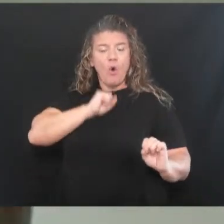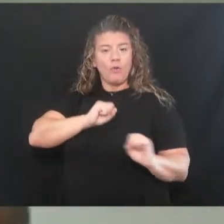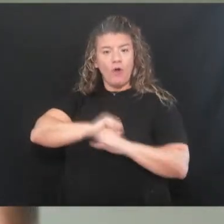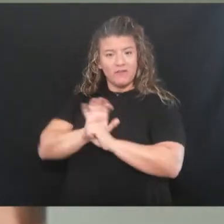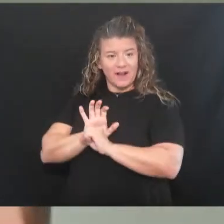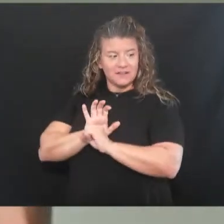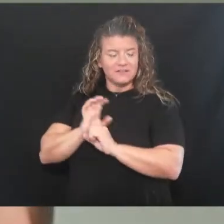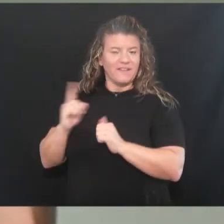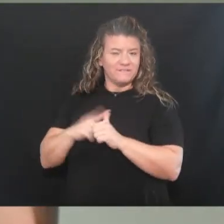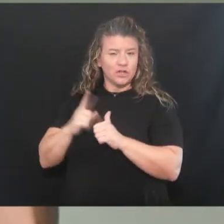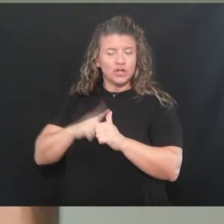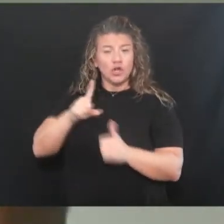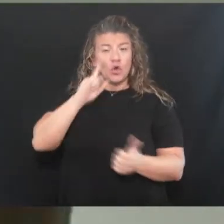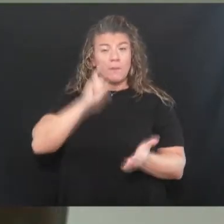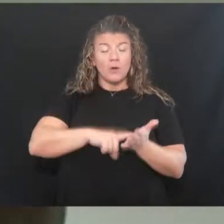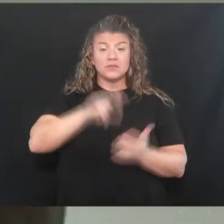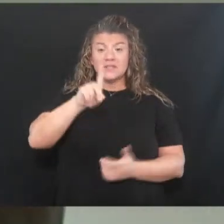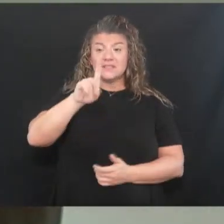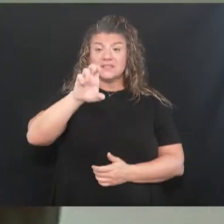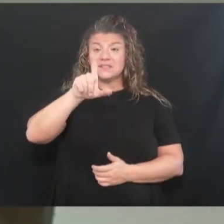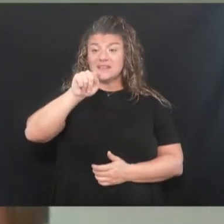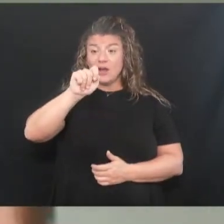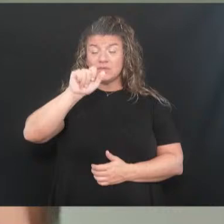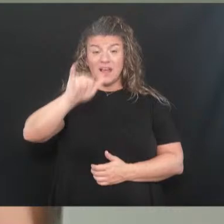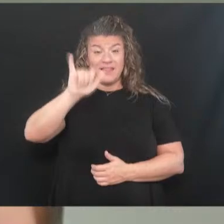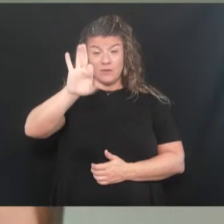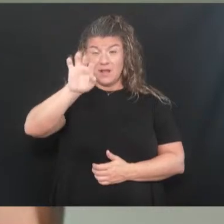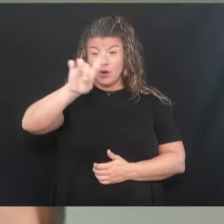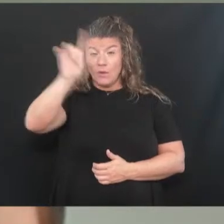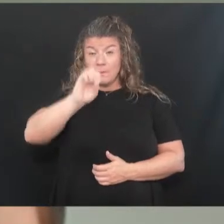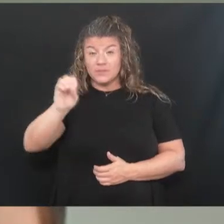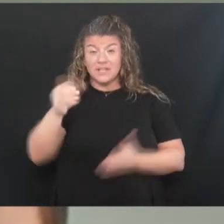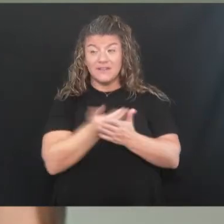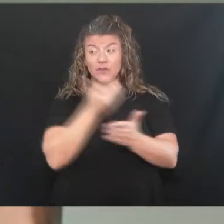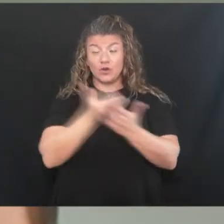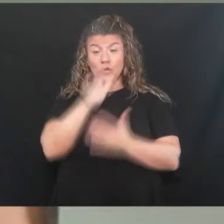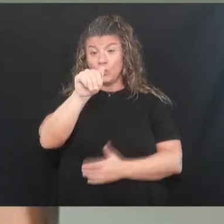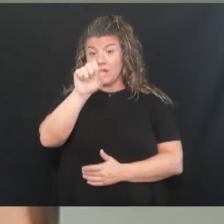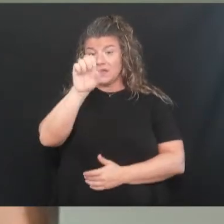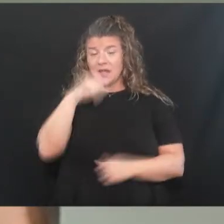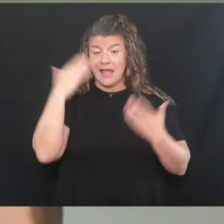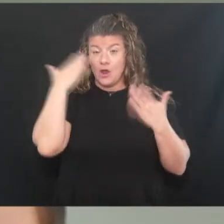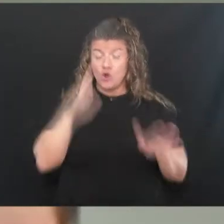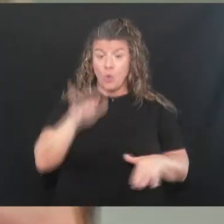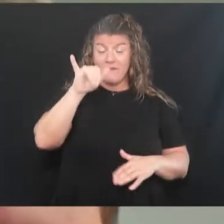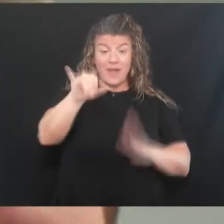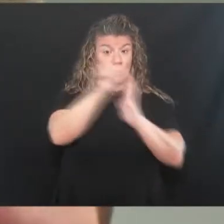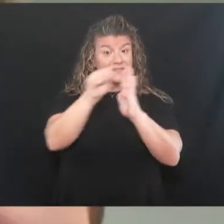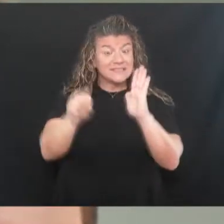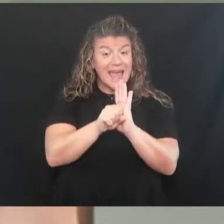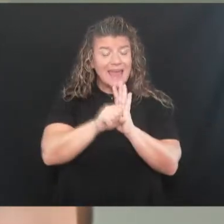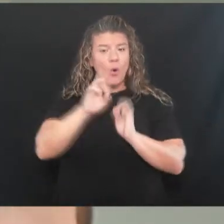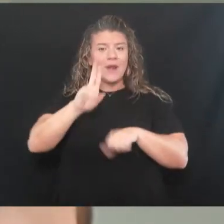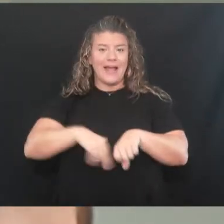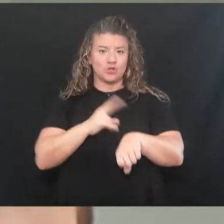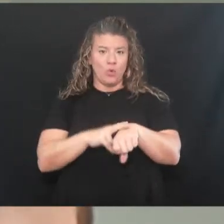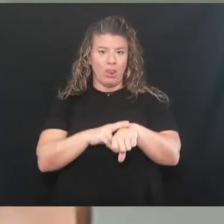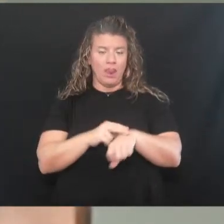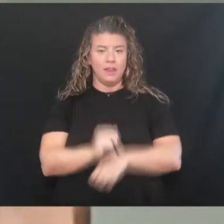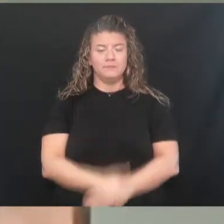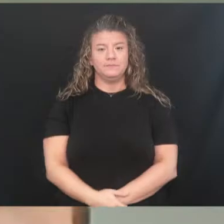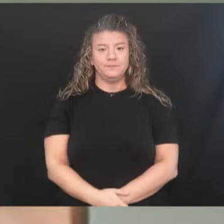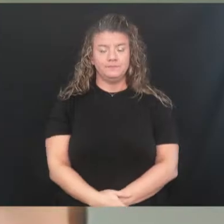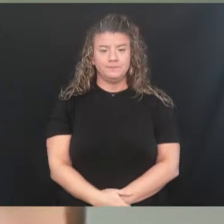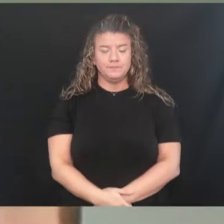you mentioned the Delta accounted for 91% of new cases, and I didn't know if that was statewide or nationally.